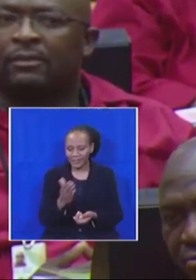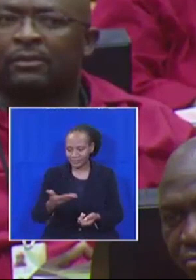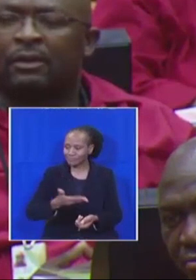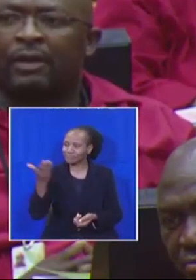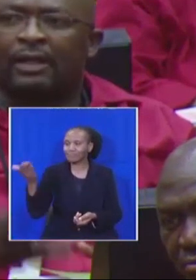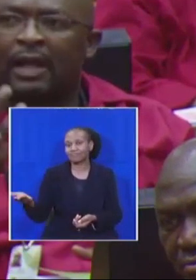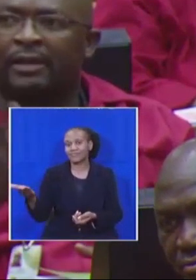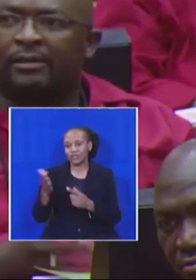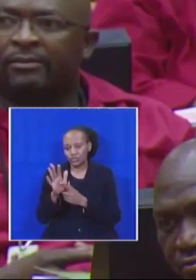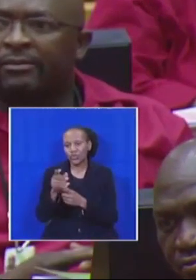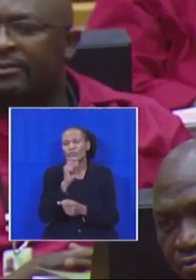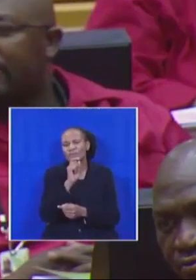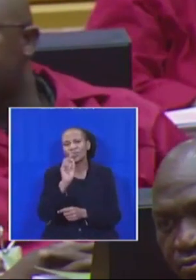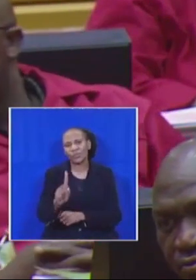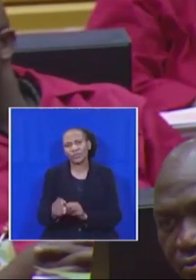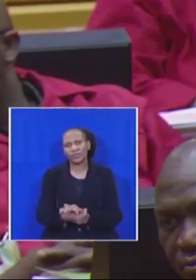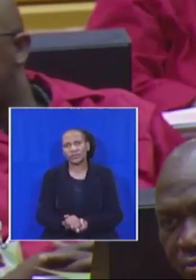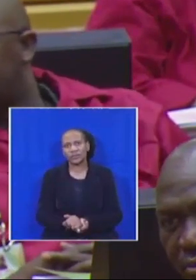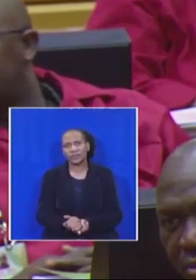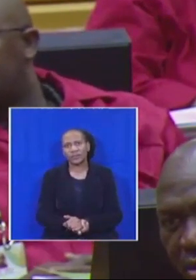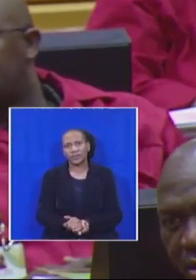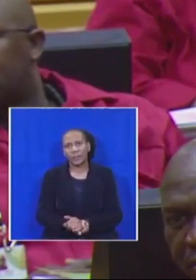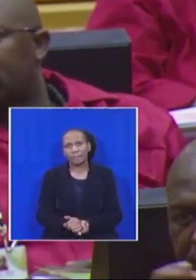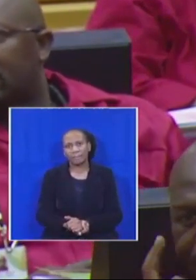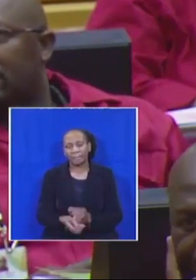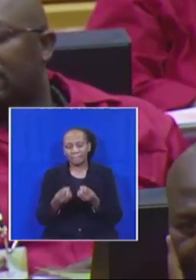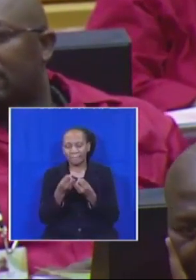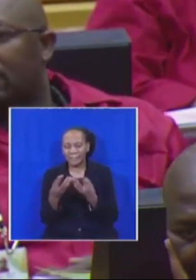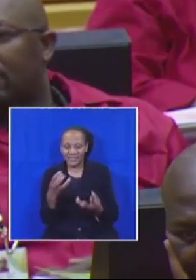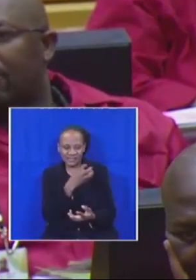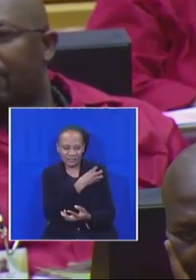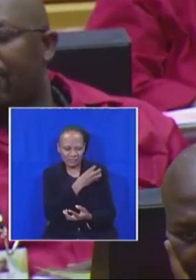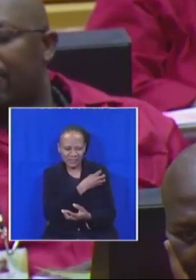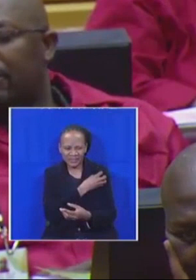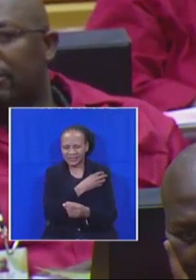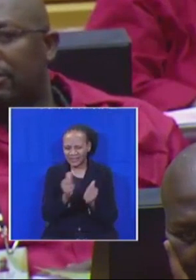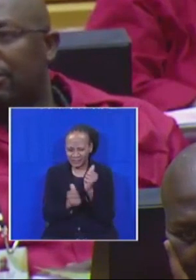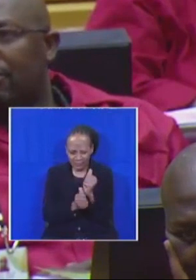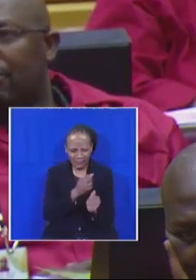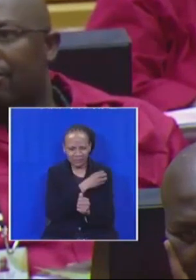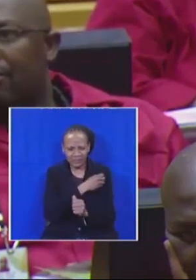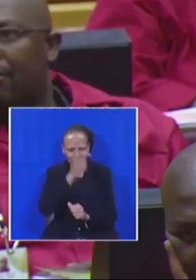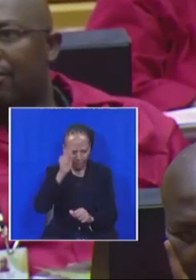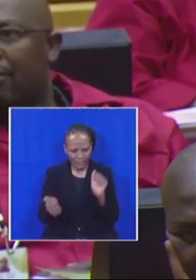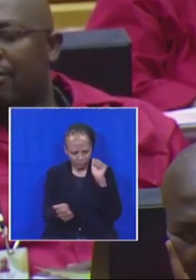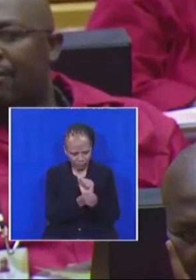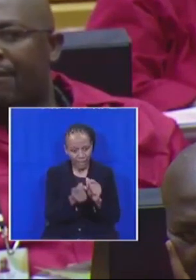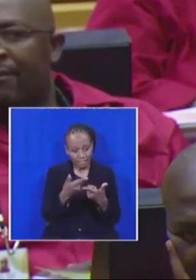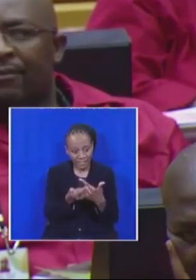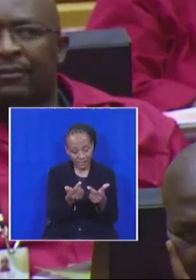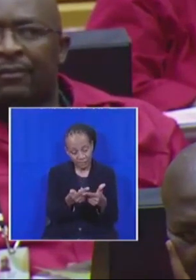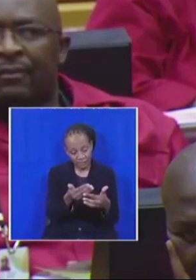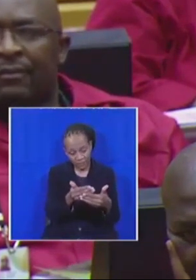companies and government departments, ministers in their pockets and their businesses associated must be arrested before they leave the country